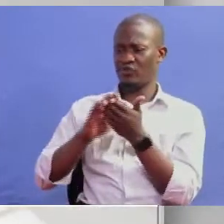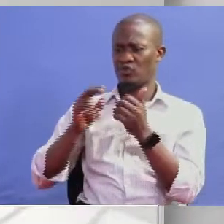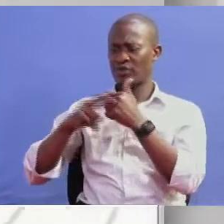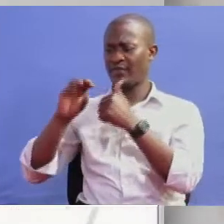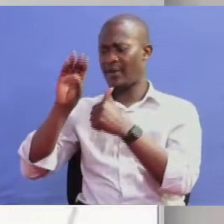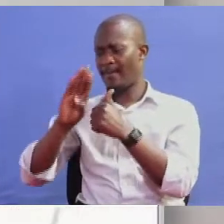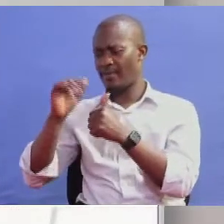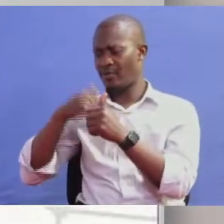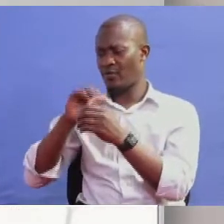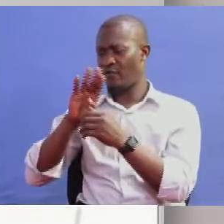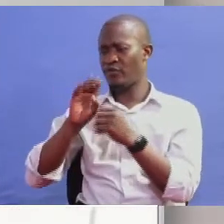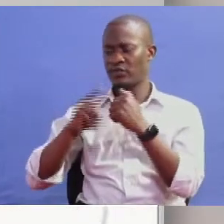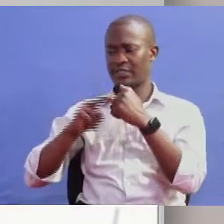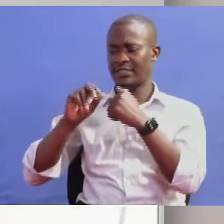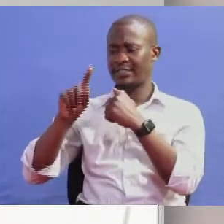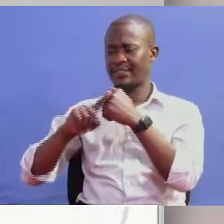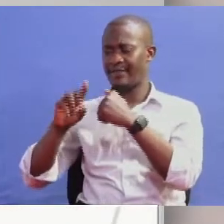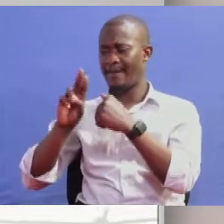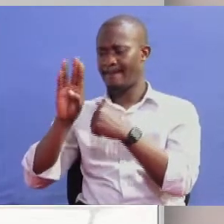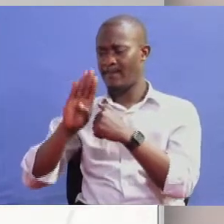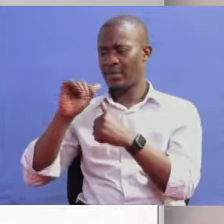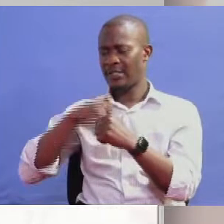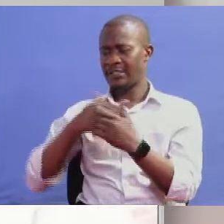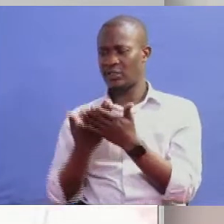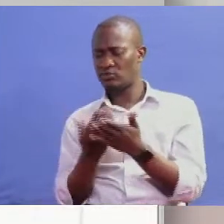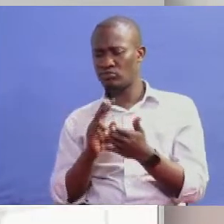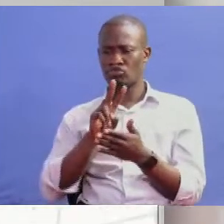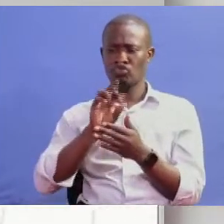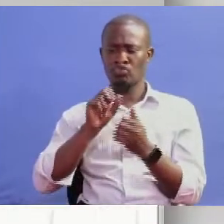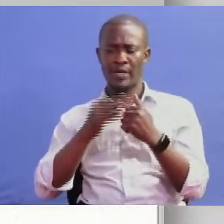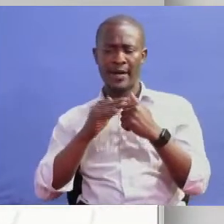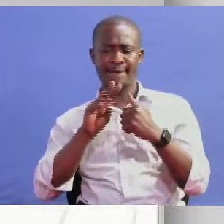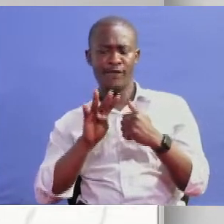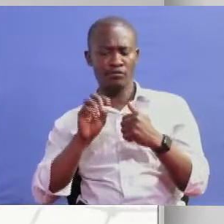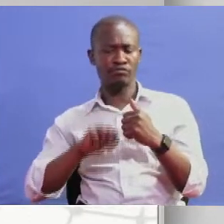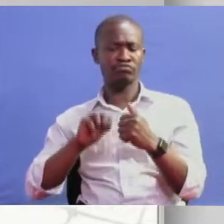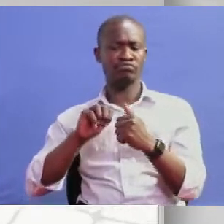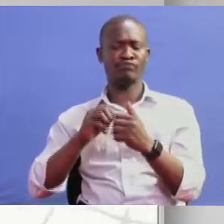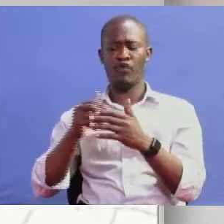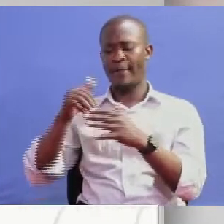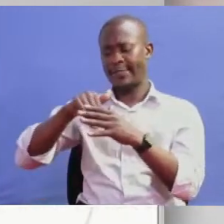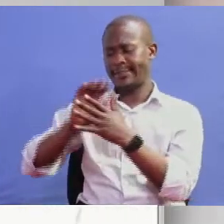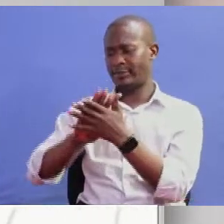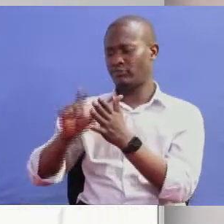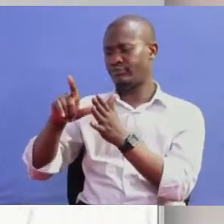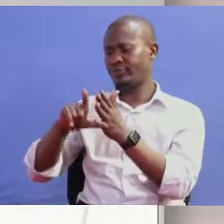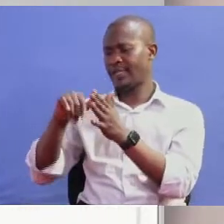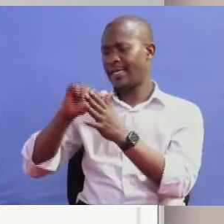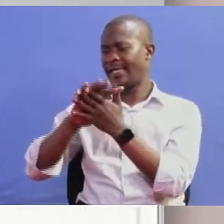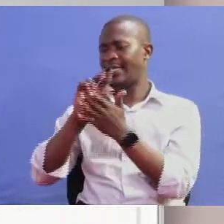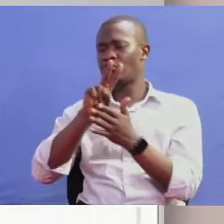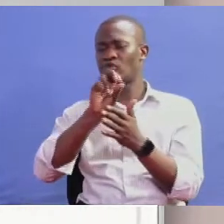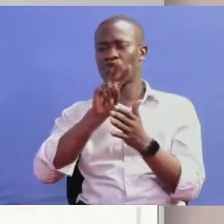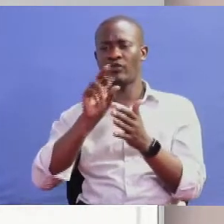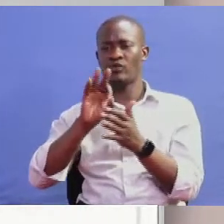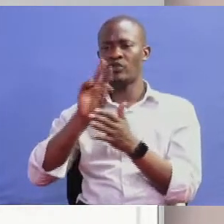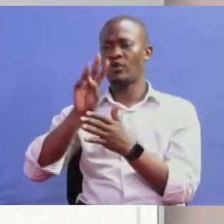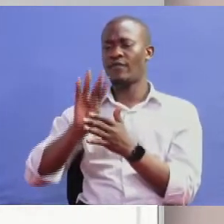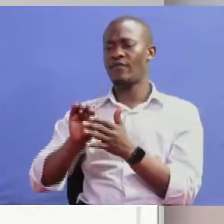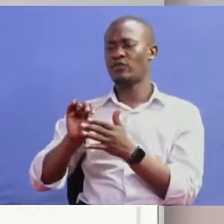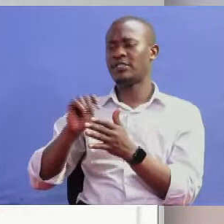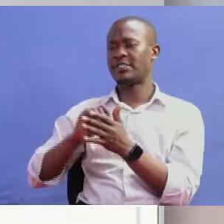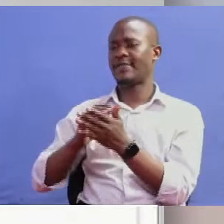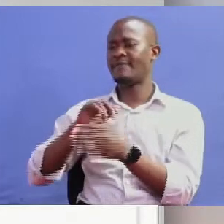billion to 467 billion and 270 billion to 294.5 billion for external commercial loans in the 2023-2024